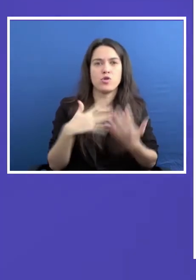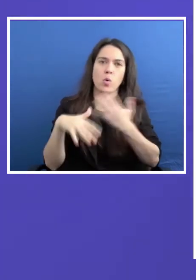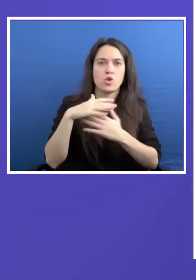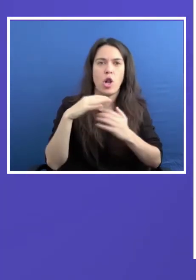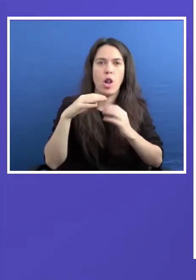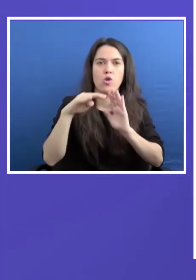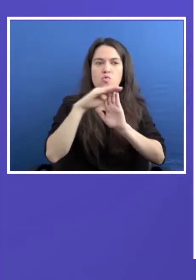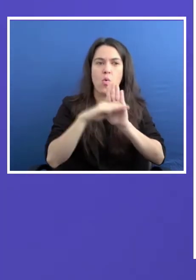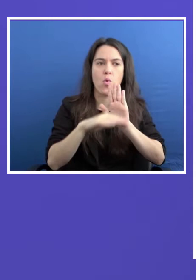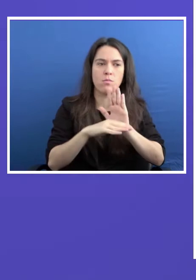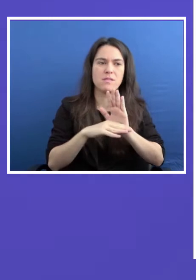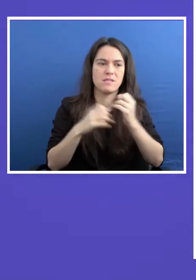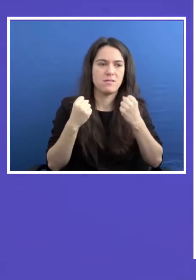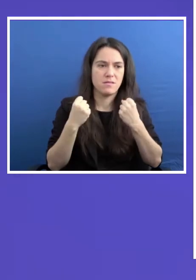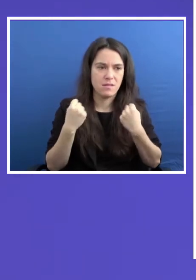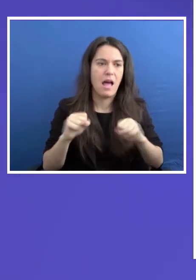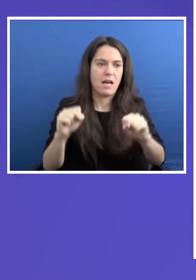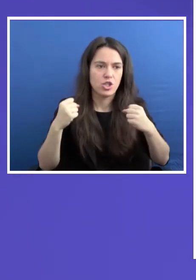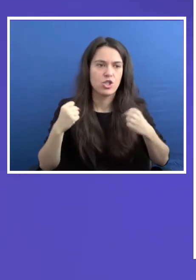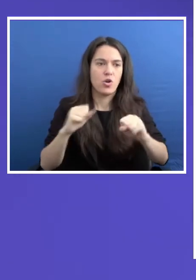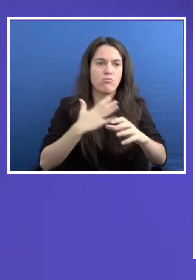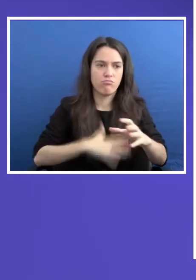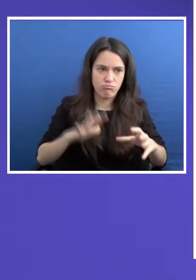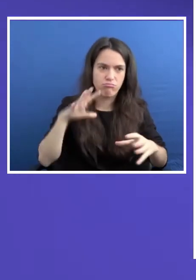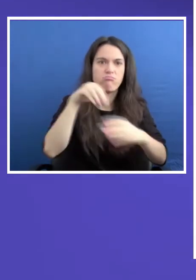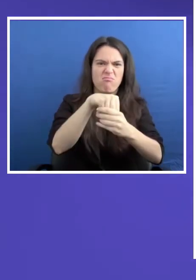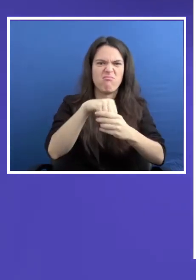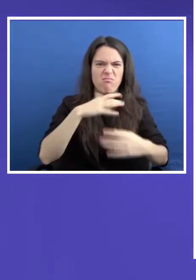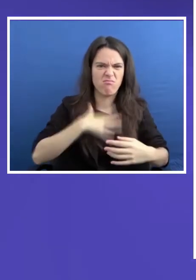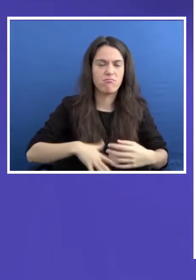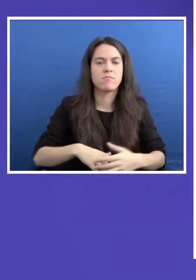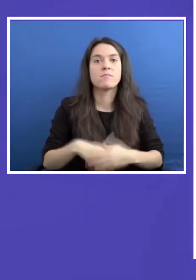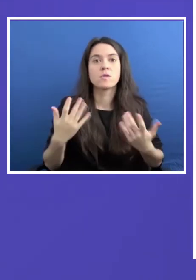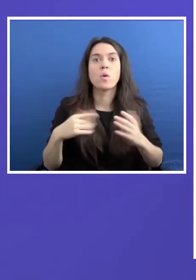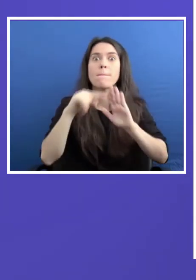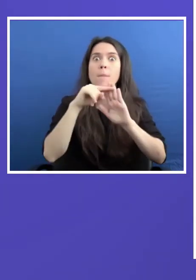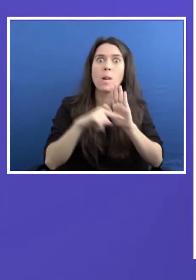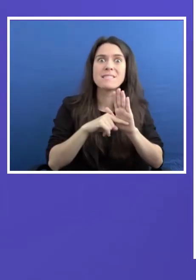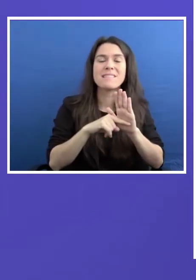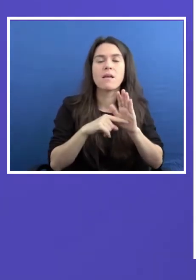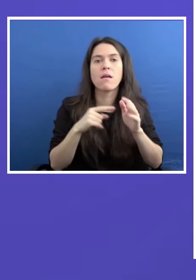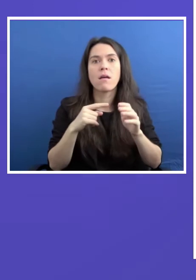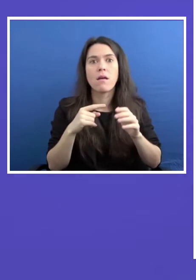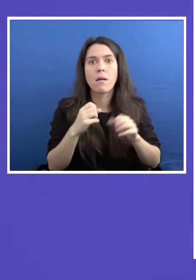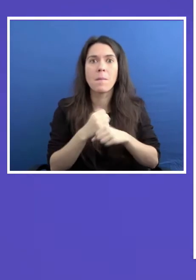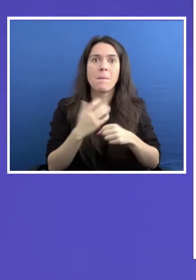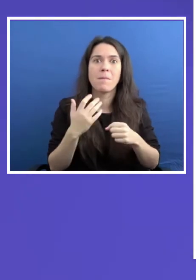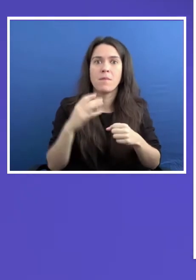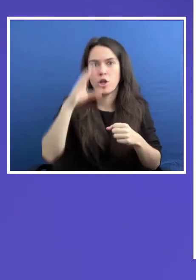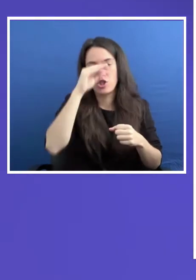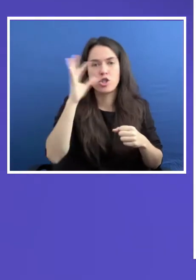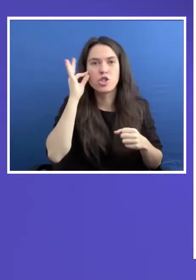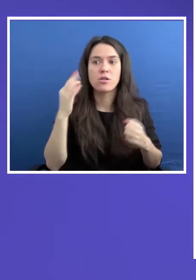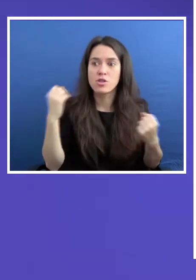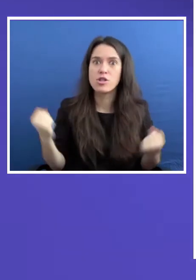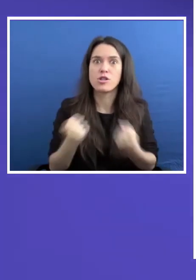Also, increasing youth participation in policymaking and in gender actions, which will indicate